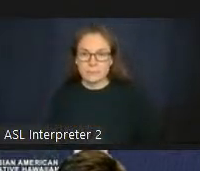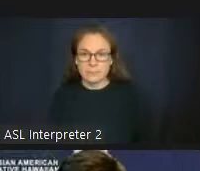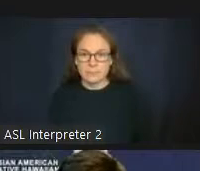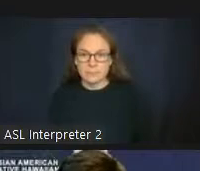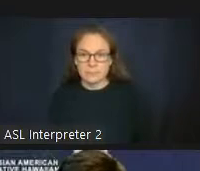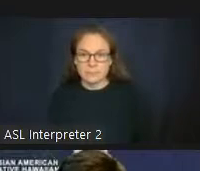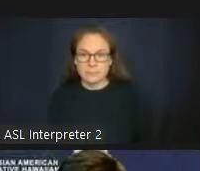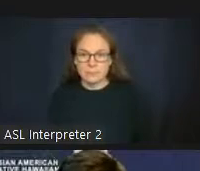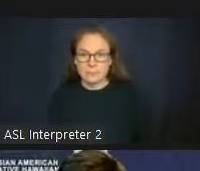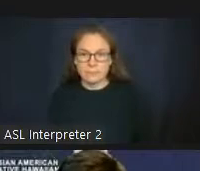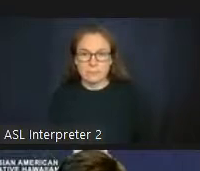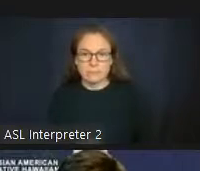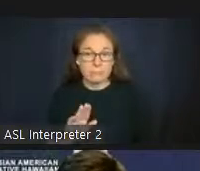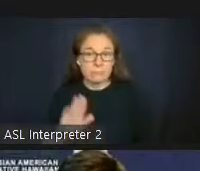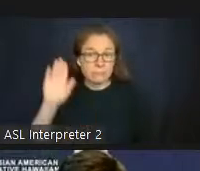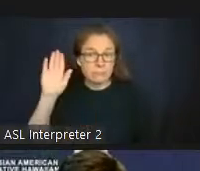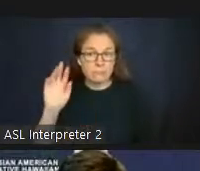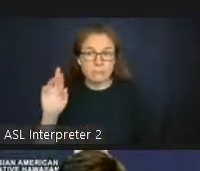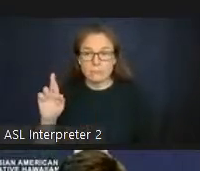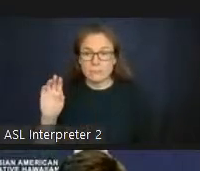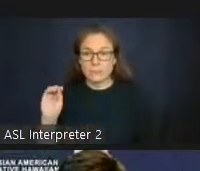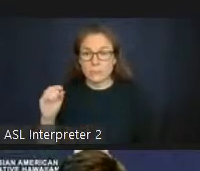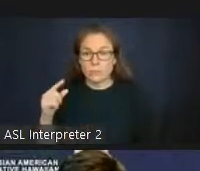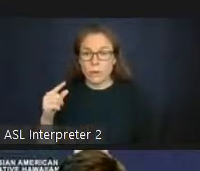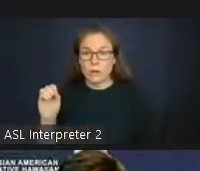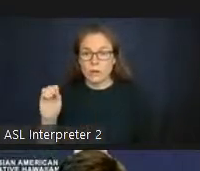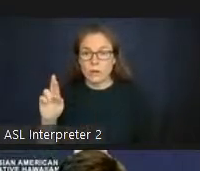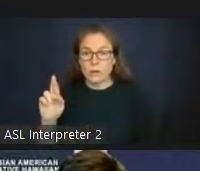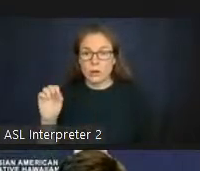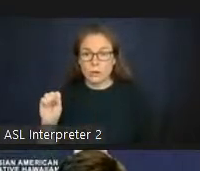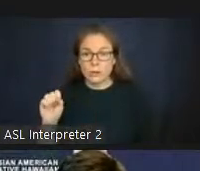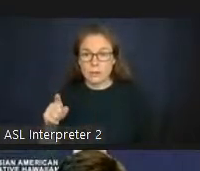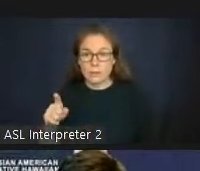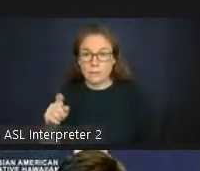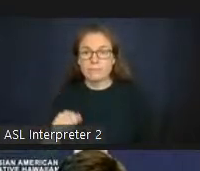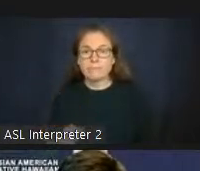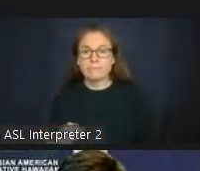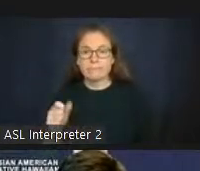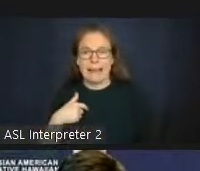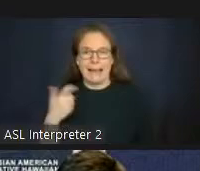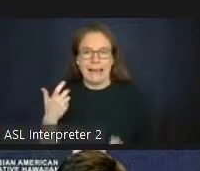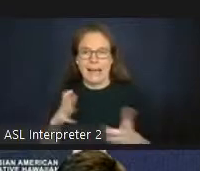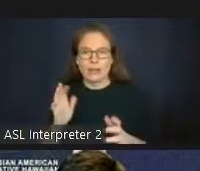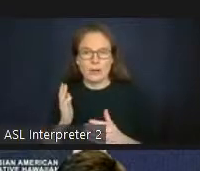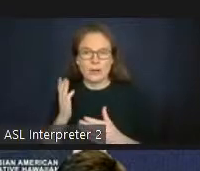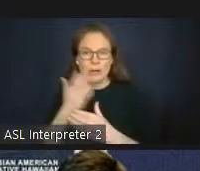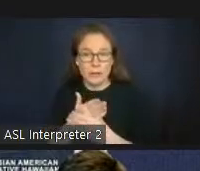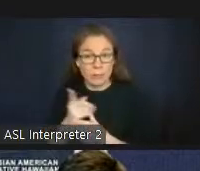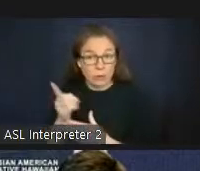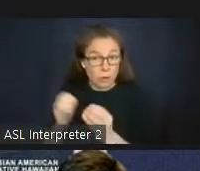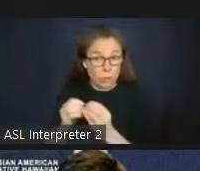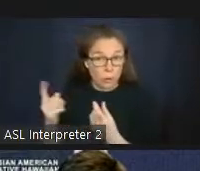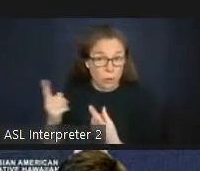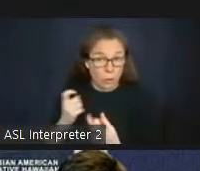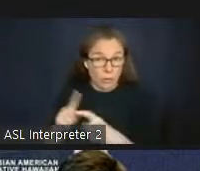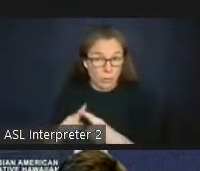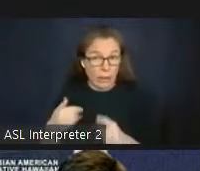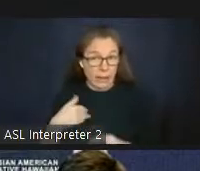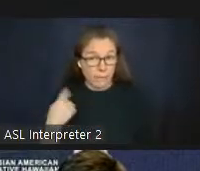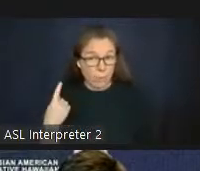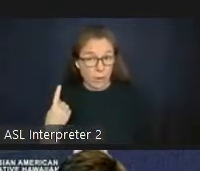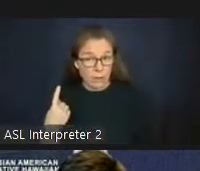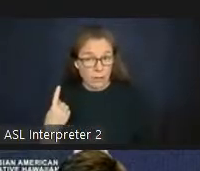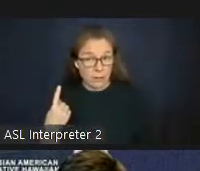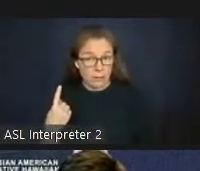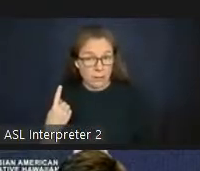Looks like Commissioner Rogers, you have your hand up. I don't want to interrupt your flow if you have more questions, but I do have one whenever